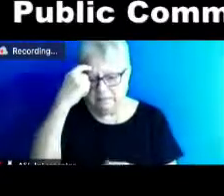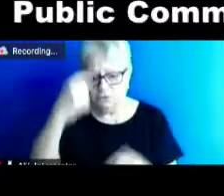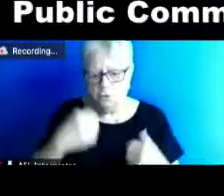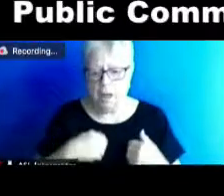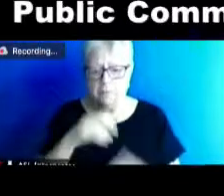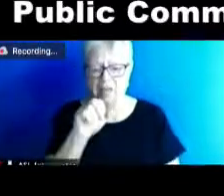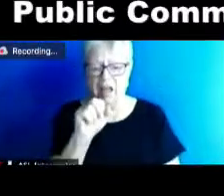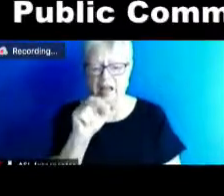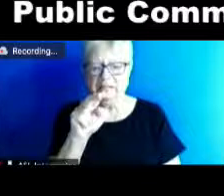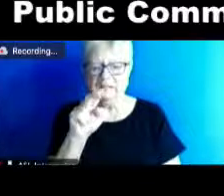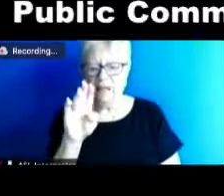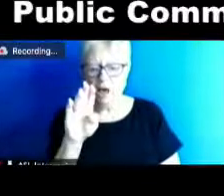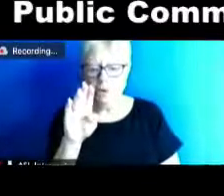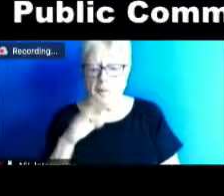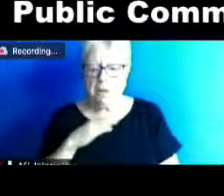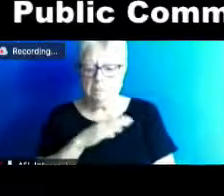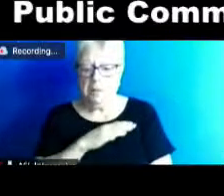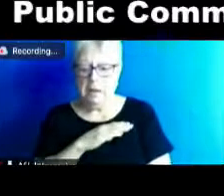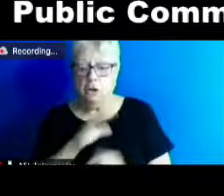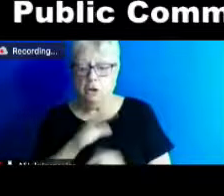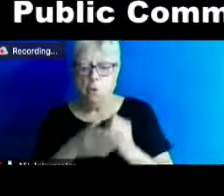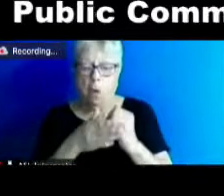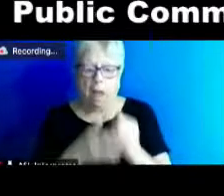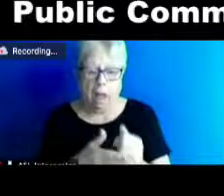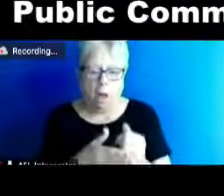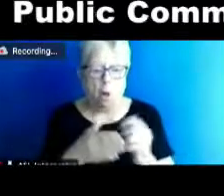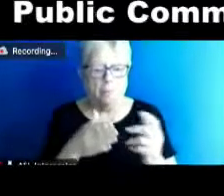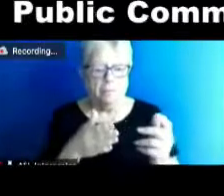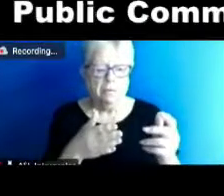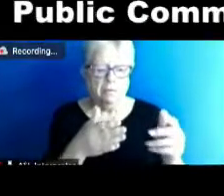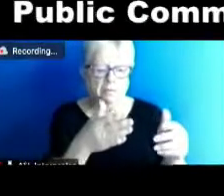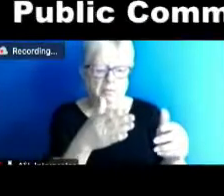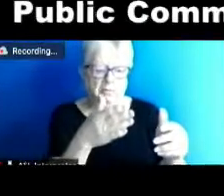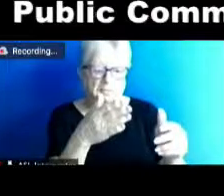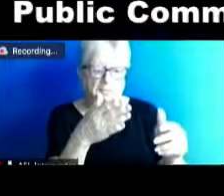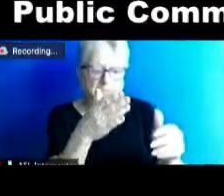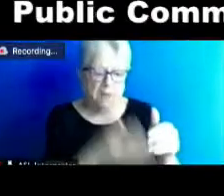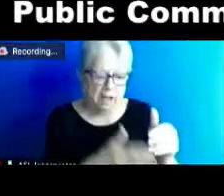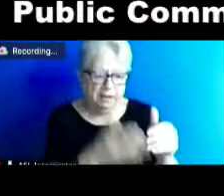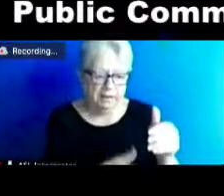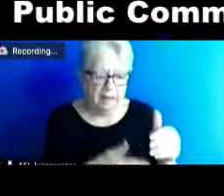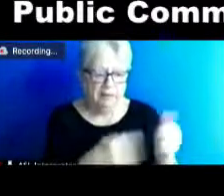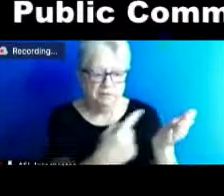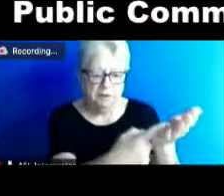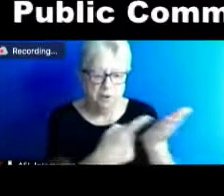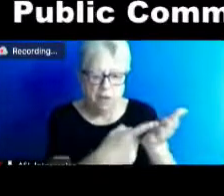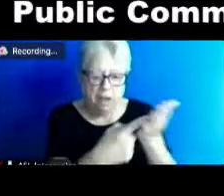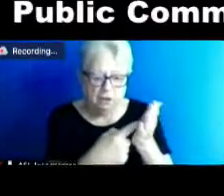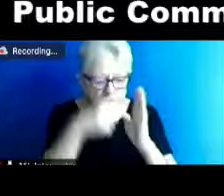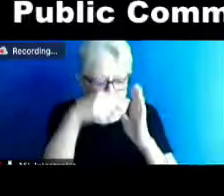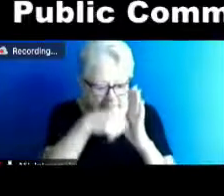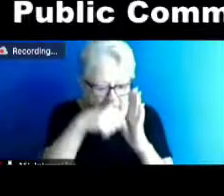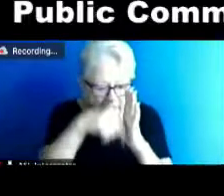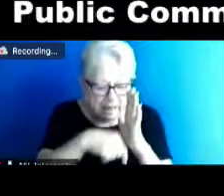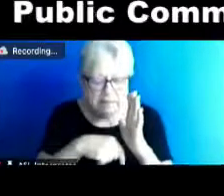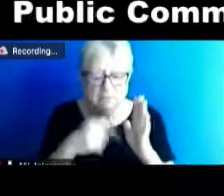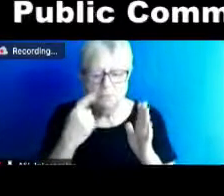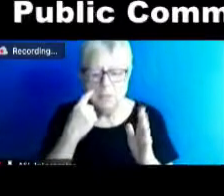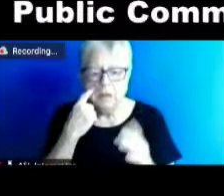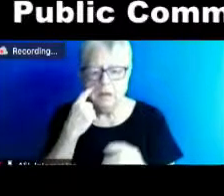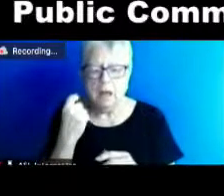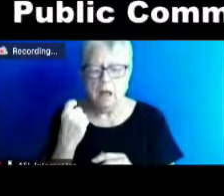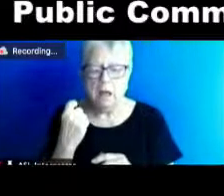subcommittee to help assist finalizing of negotiation details, only because